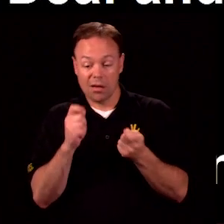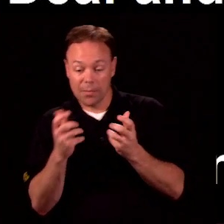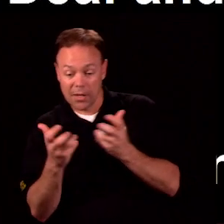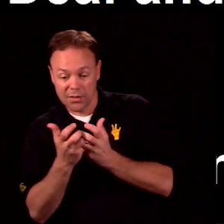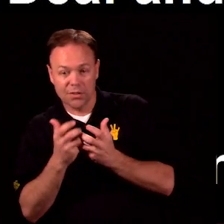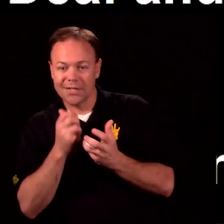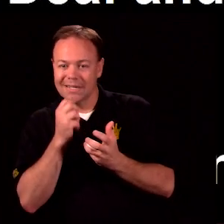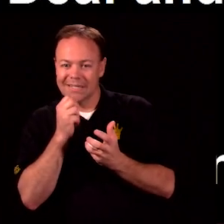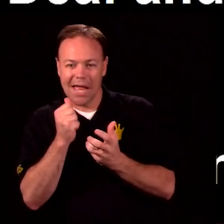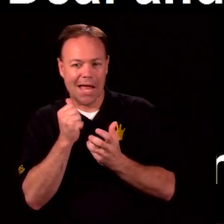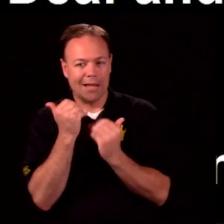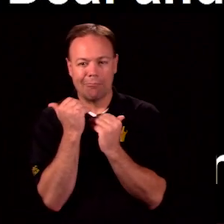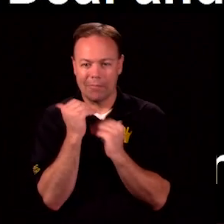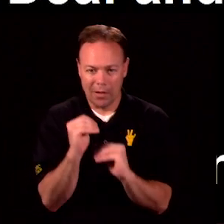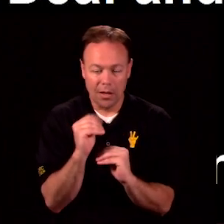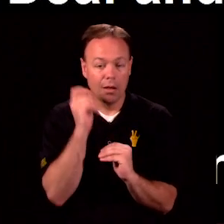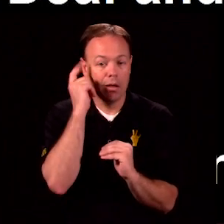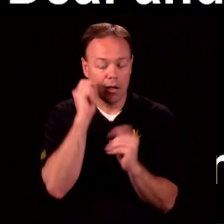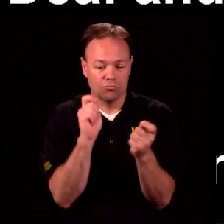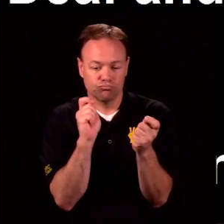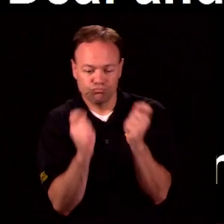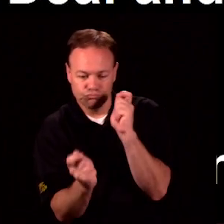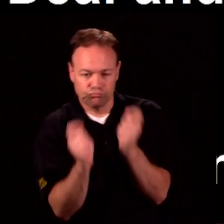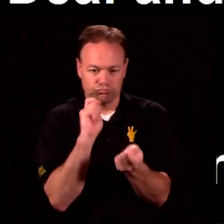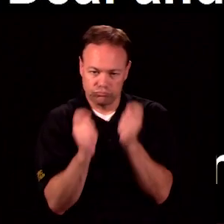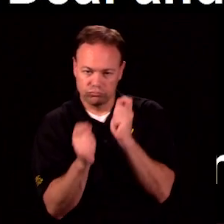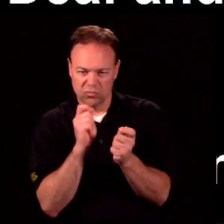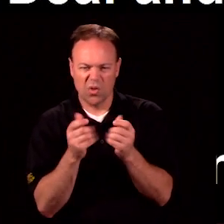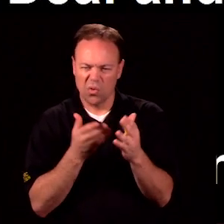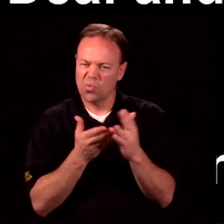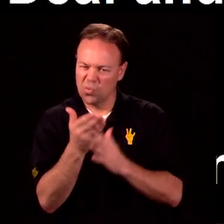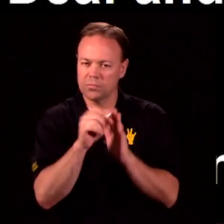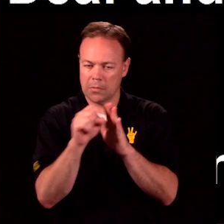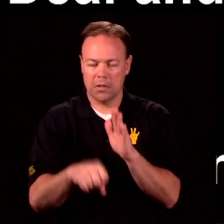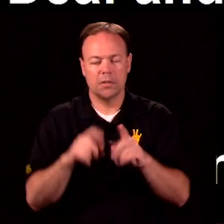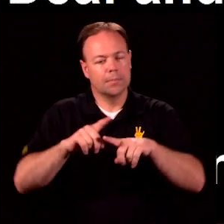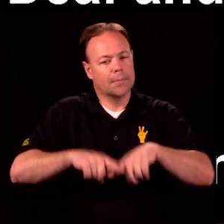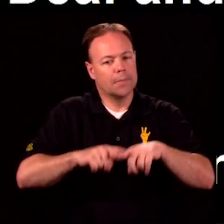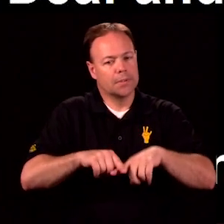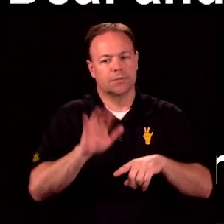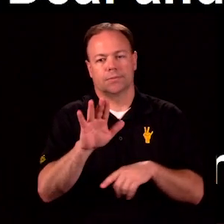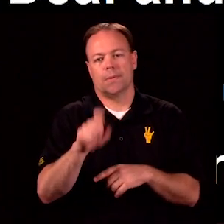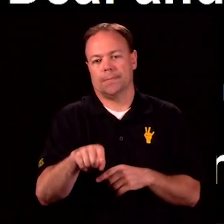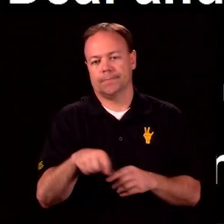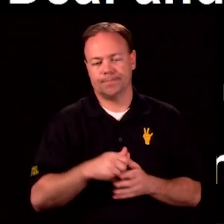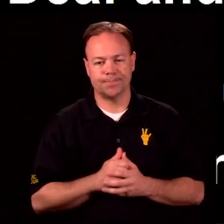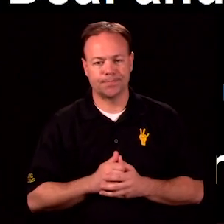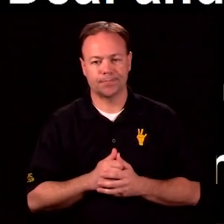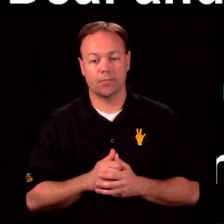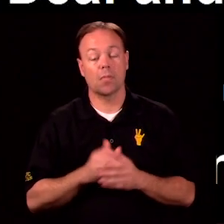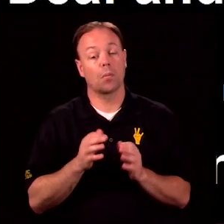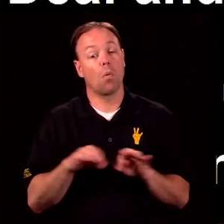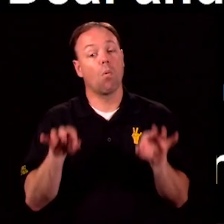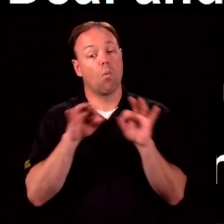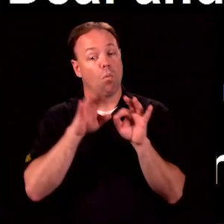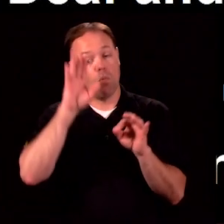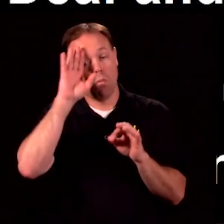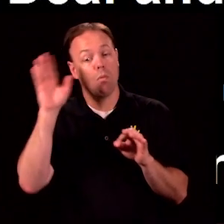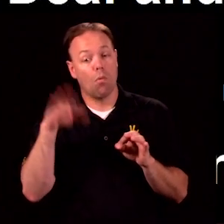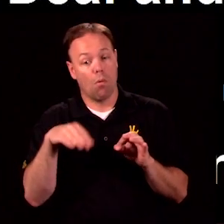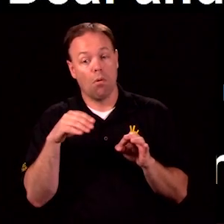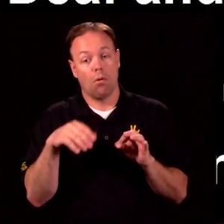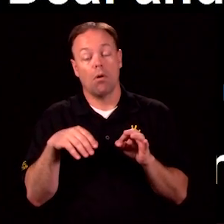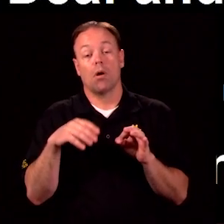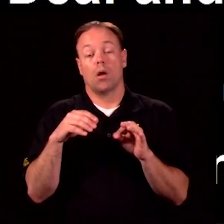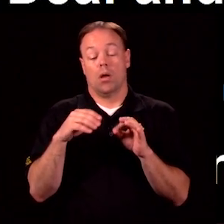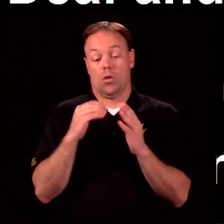not finite and can be adjusted and revisited throughout the semester based on your needs. It is important to note that the course